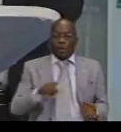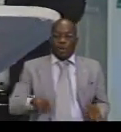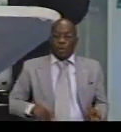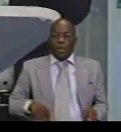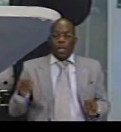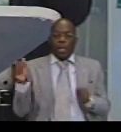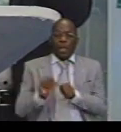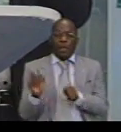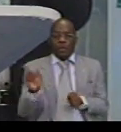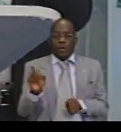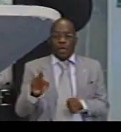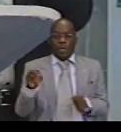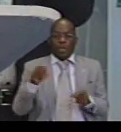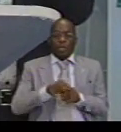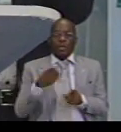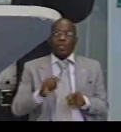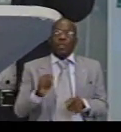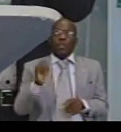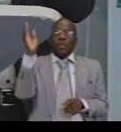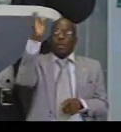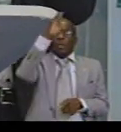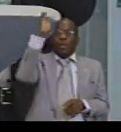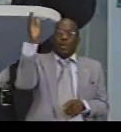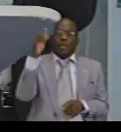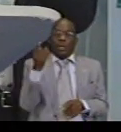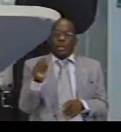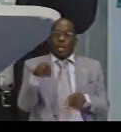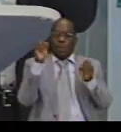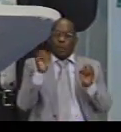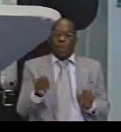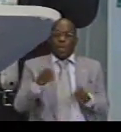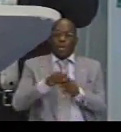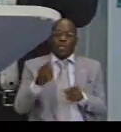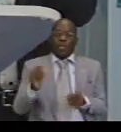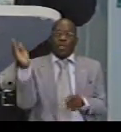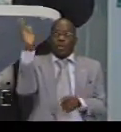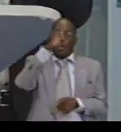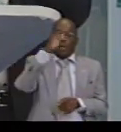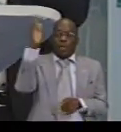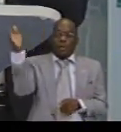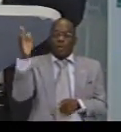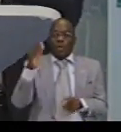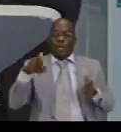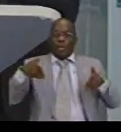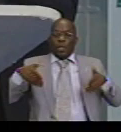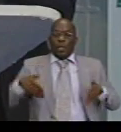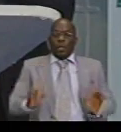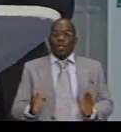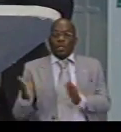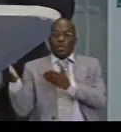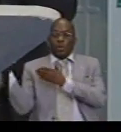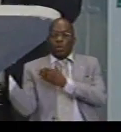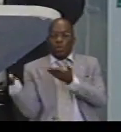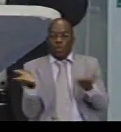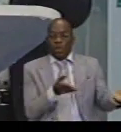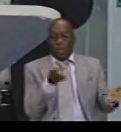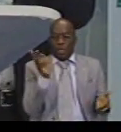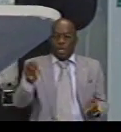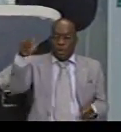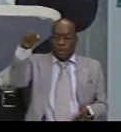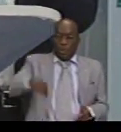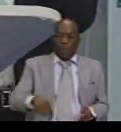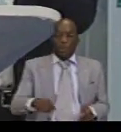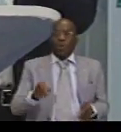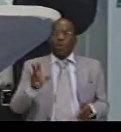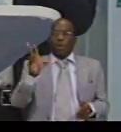everywhere, in the air. Oh, the powers in the air. Oh, let's break them down. No spirit will